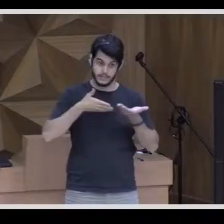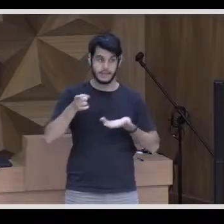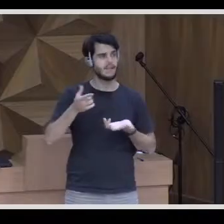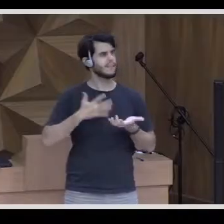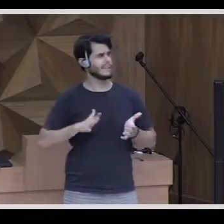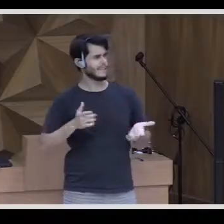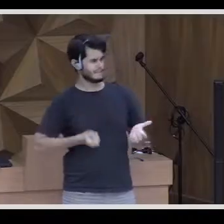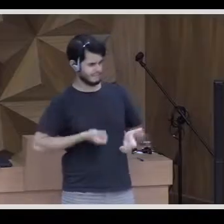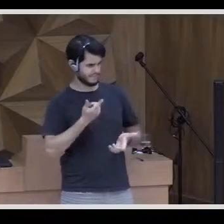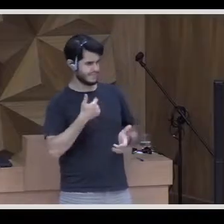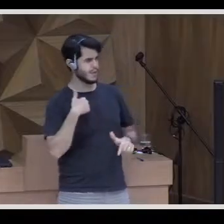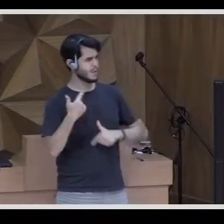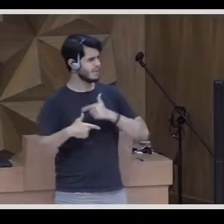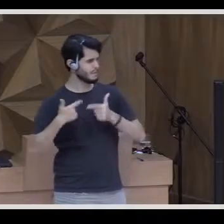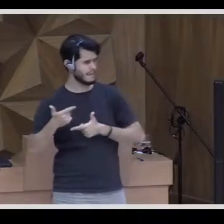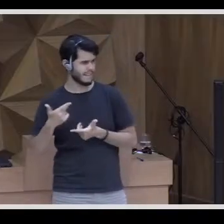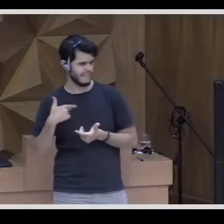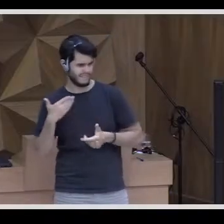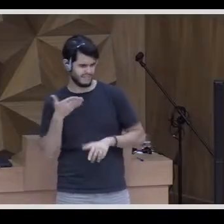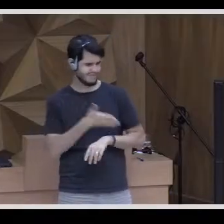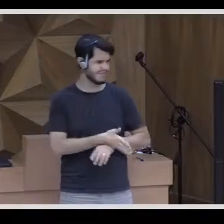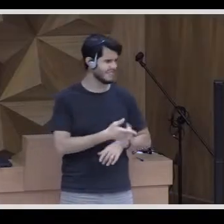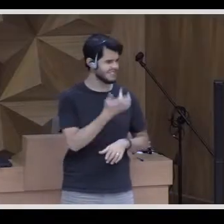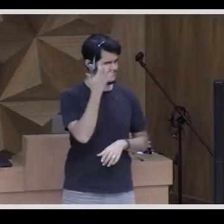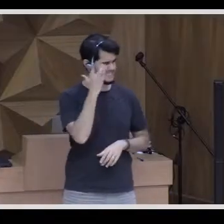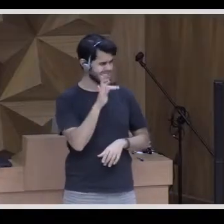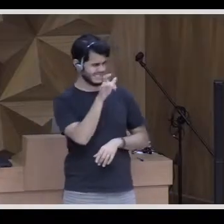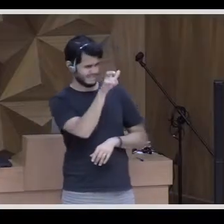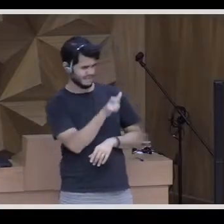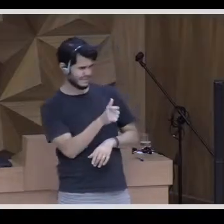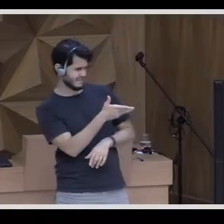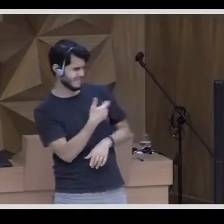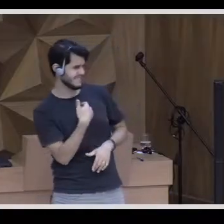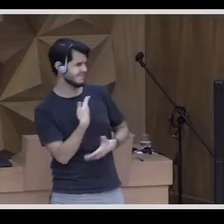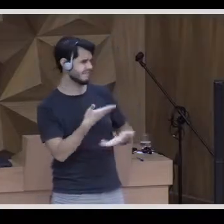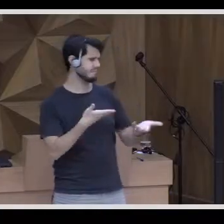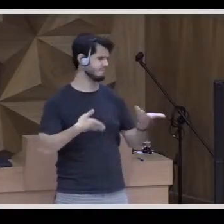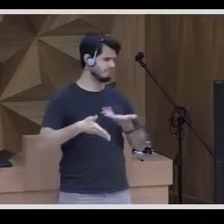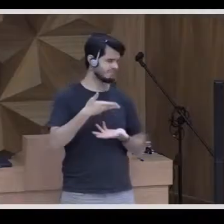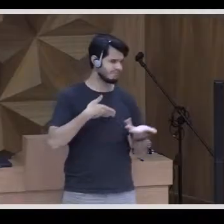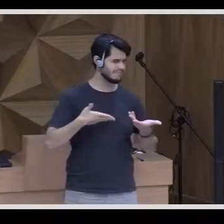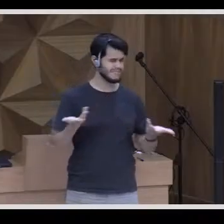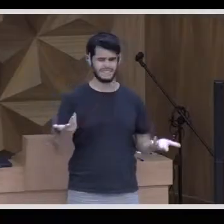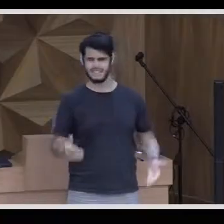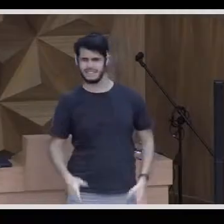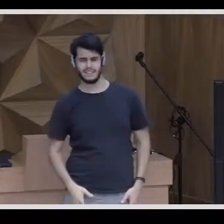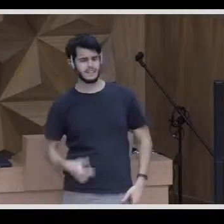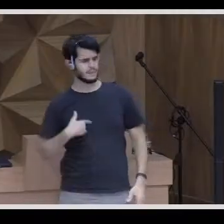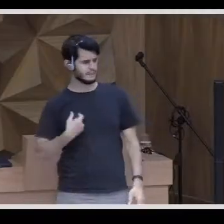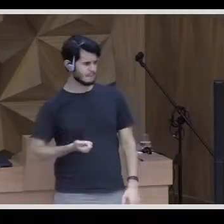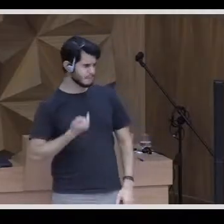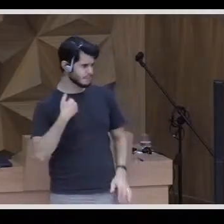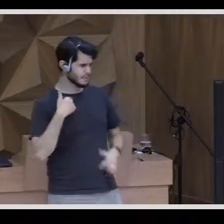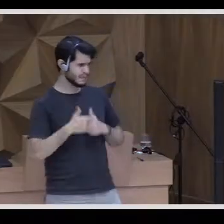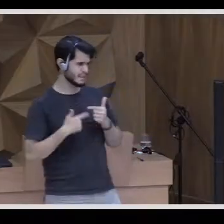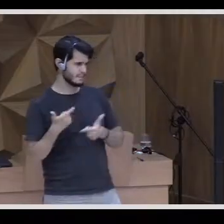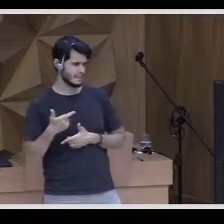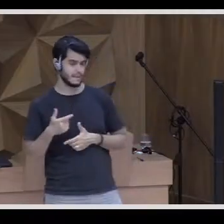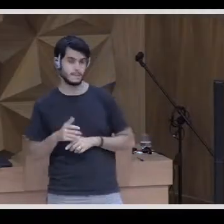another step. It's like you have to kind of give up a day's pay or sign it off as a day's training. So it required a lot of